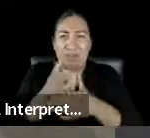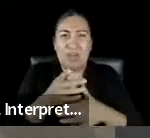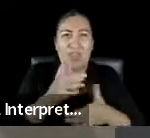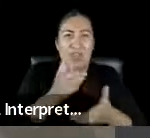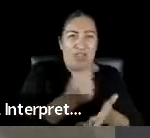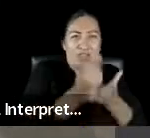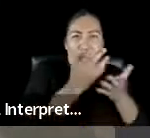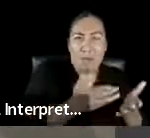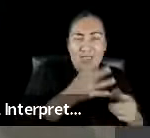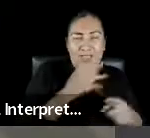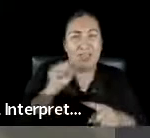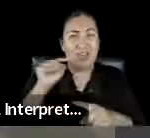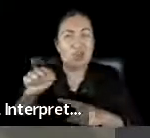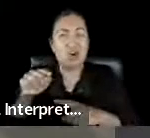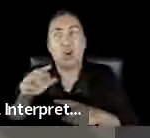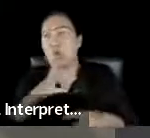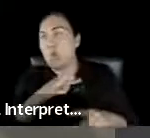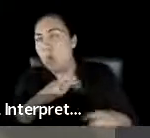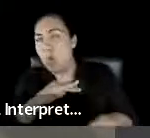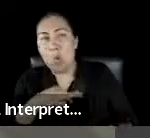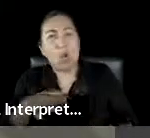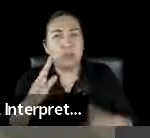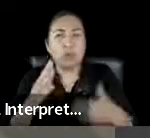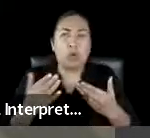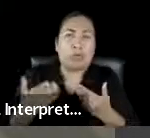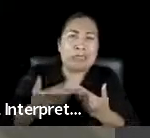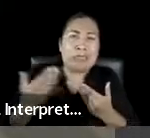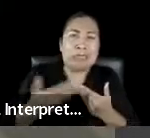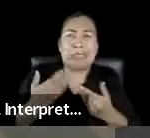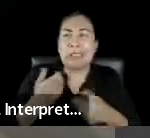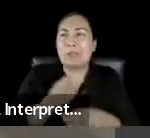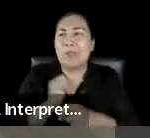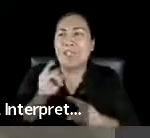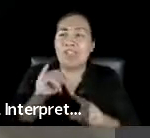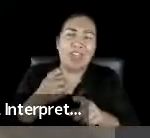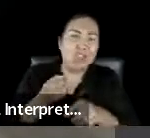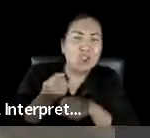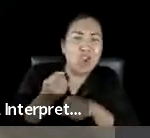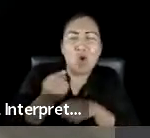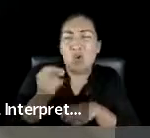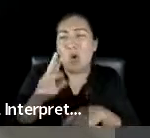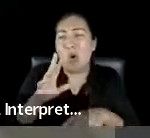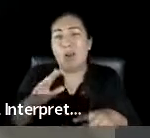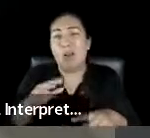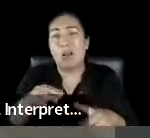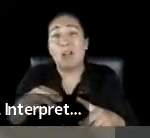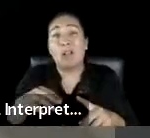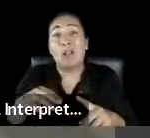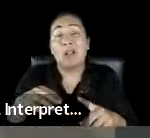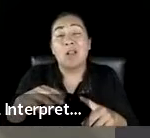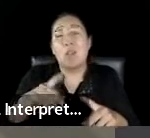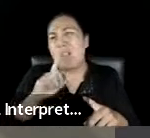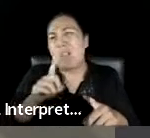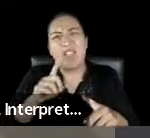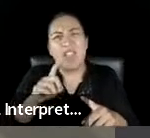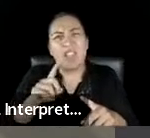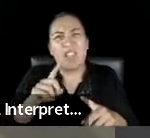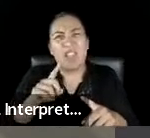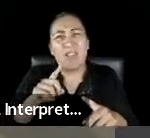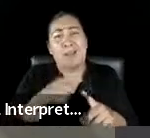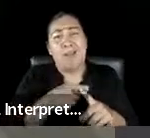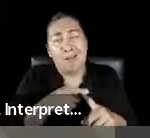her just remarkably. It's so easy to make it like I said, a joke or just to make light of it, and you really dig deep in it. It also, I